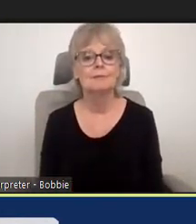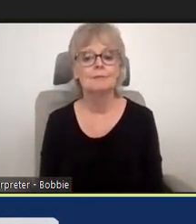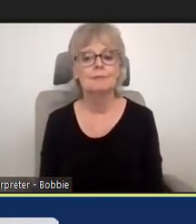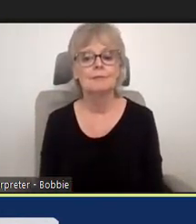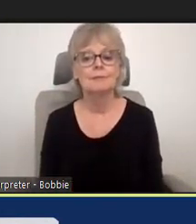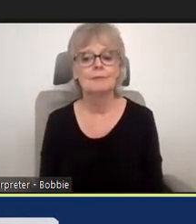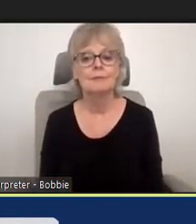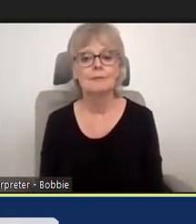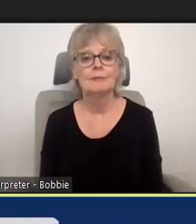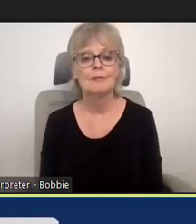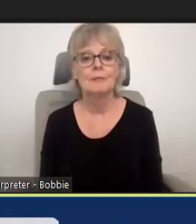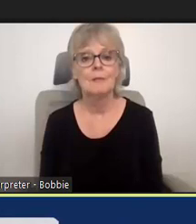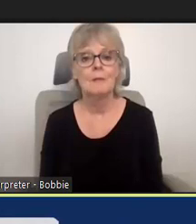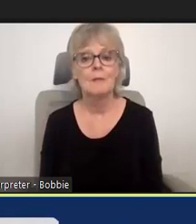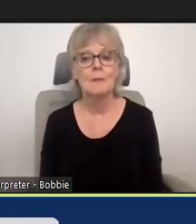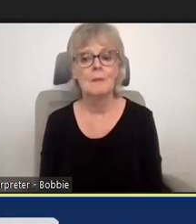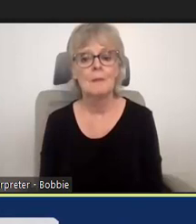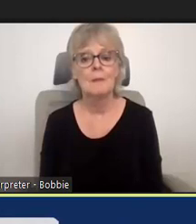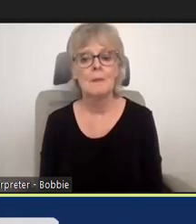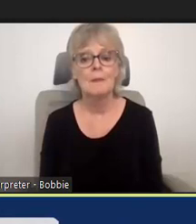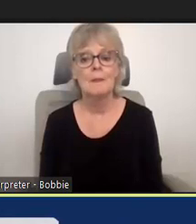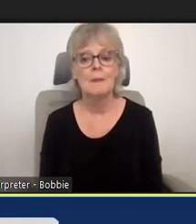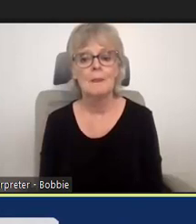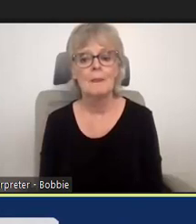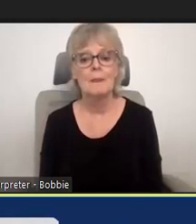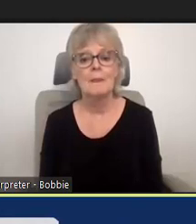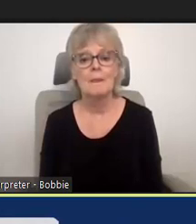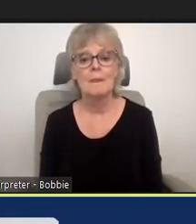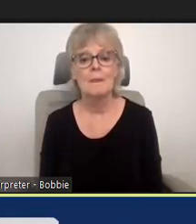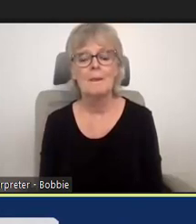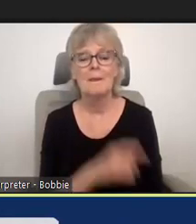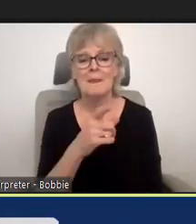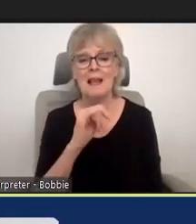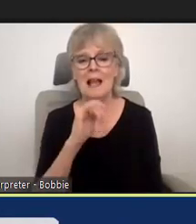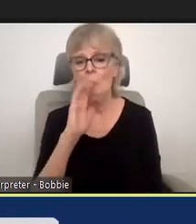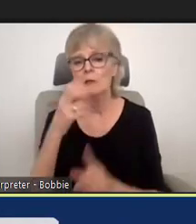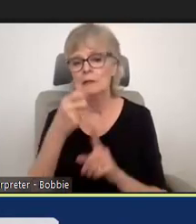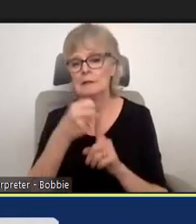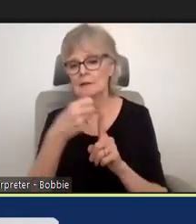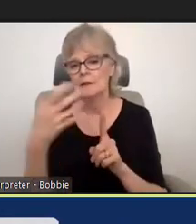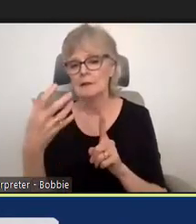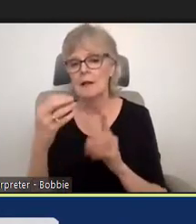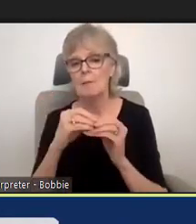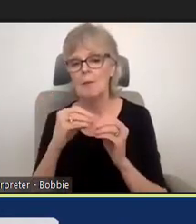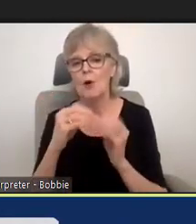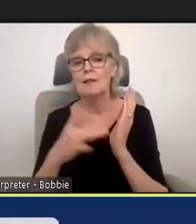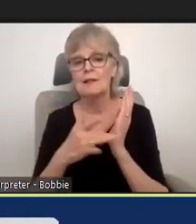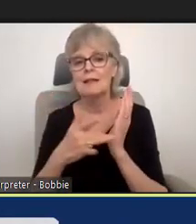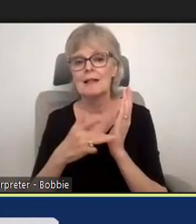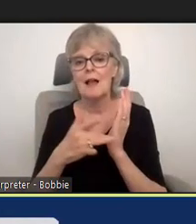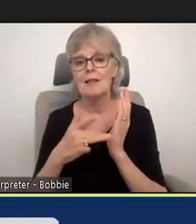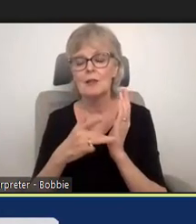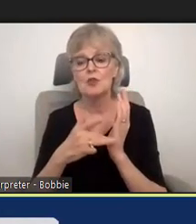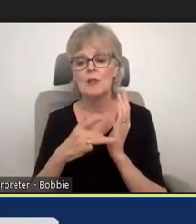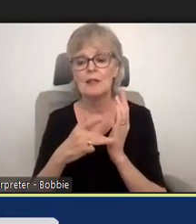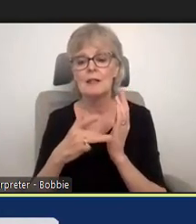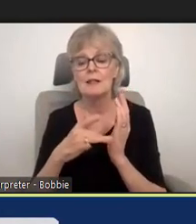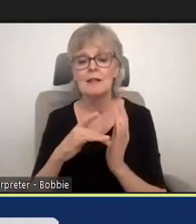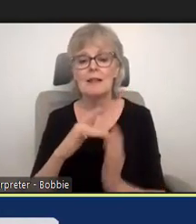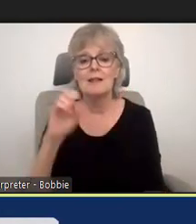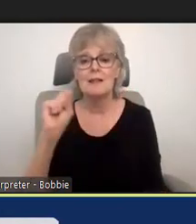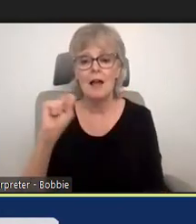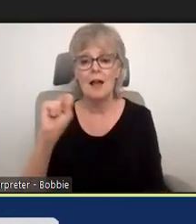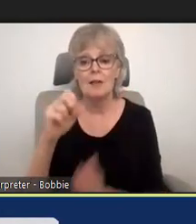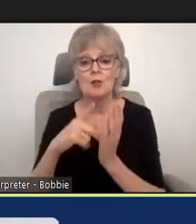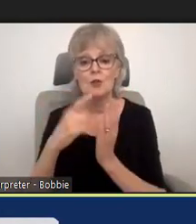This is the slide where I will expand more on the Technology Scholarship Project. Our